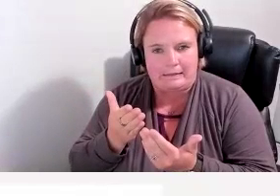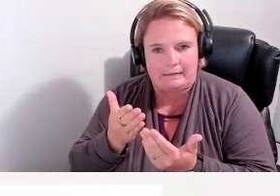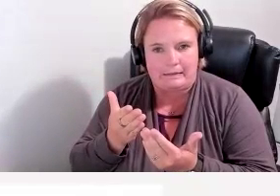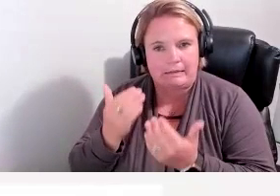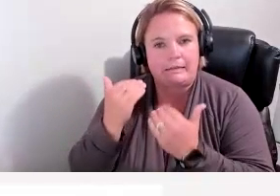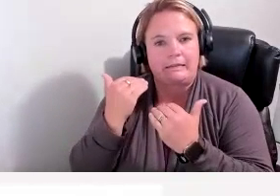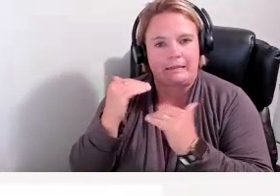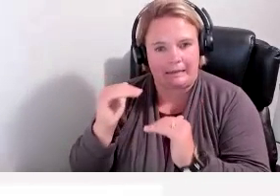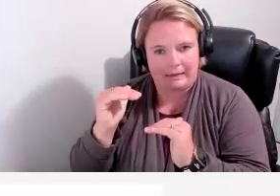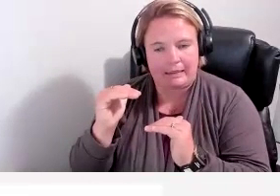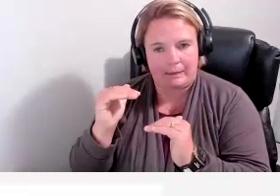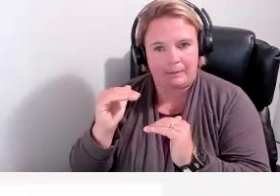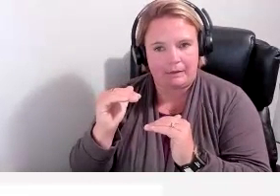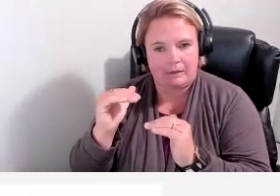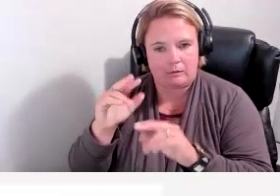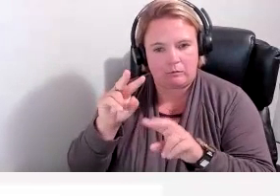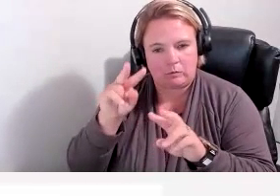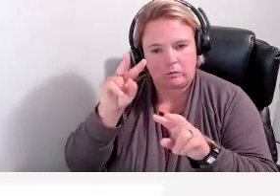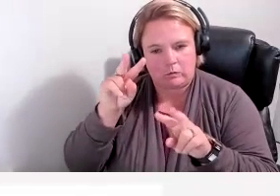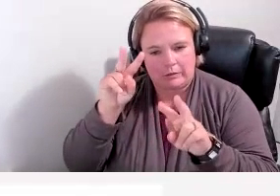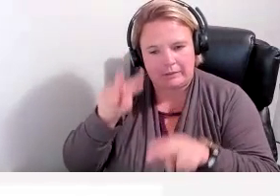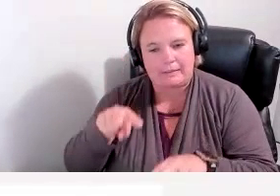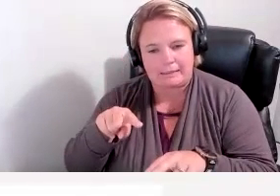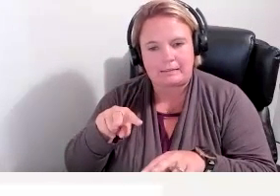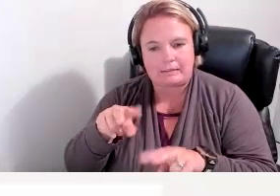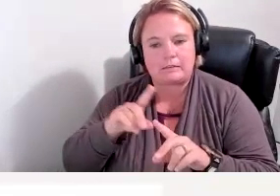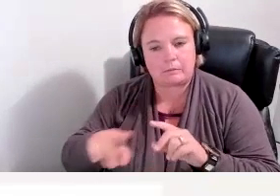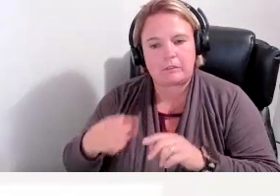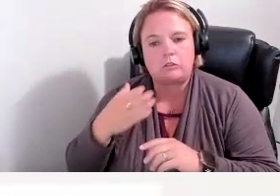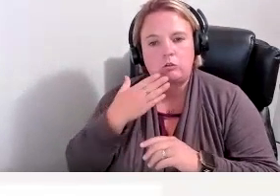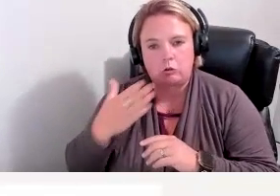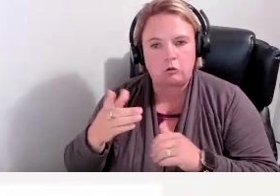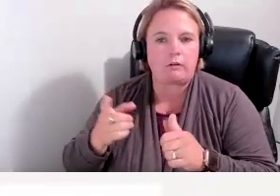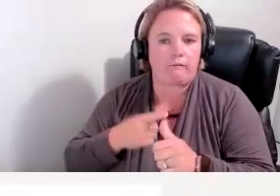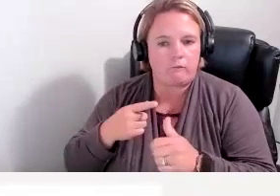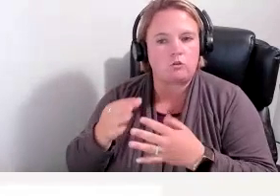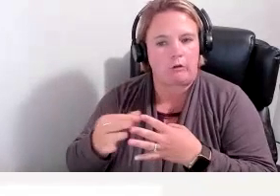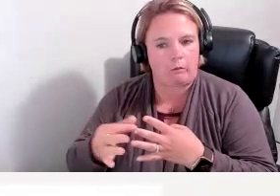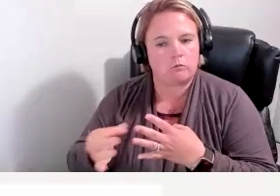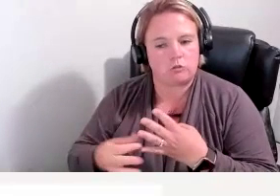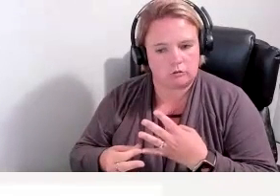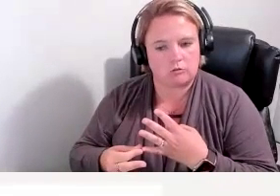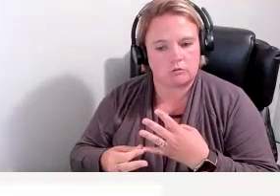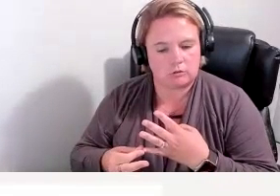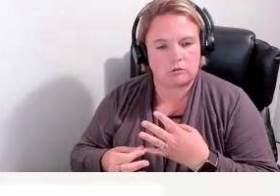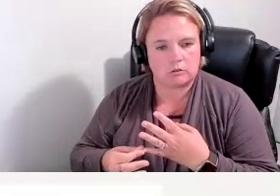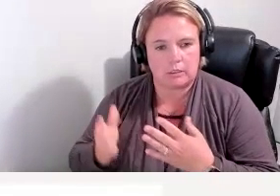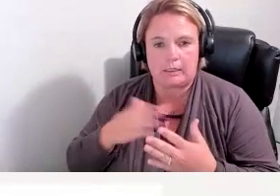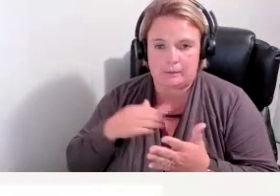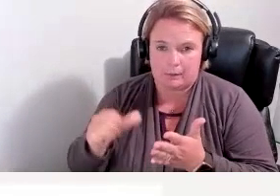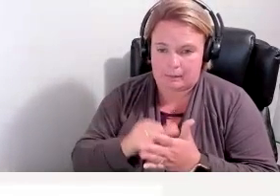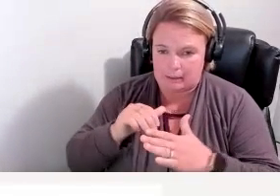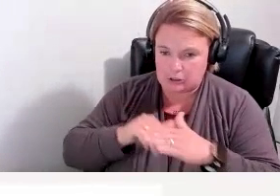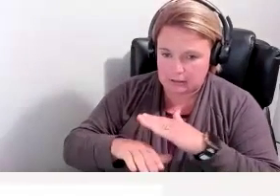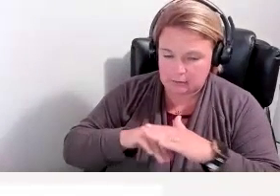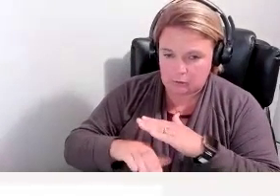in what it is scanning on your page then. But it is a good first step to take a look at, you know, is my page accessible? Is